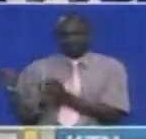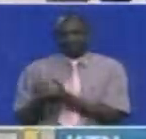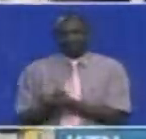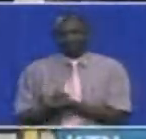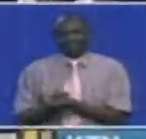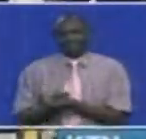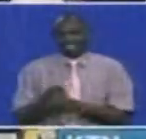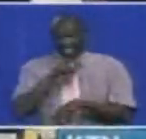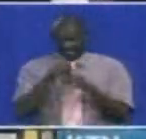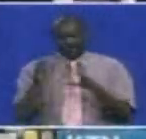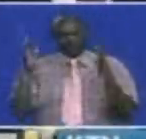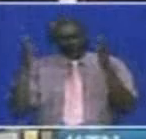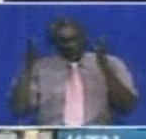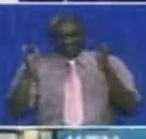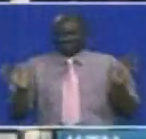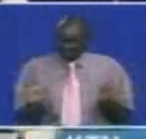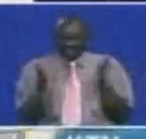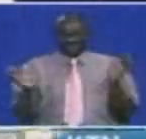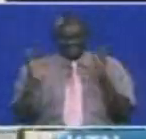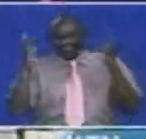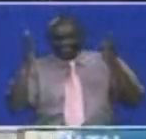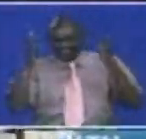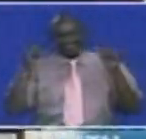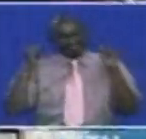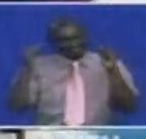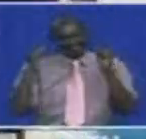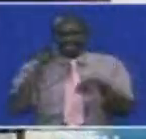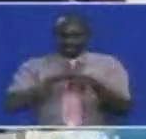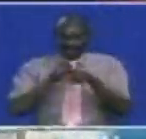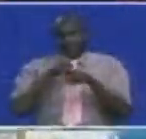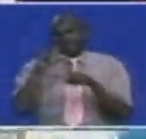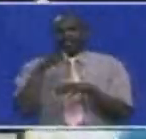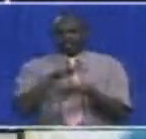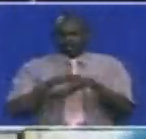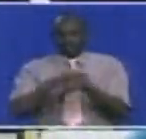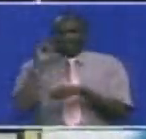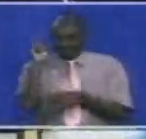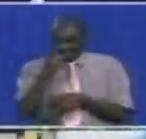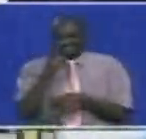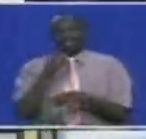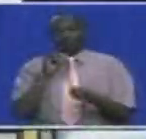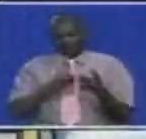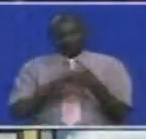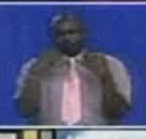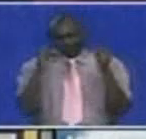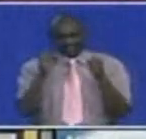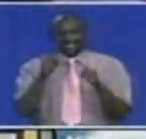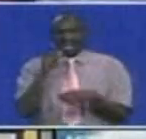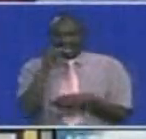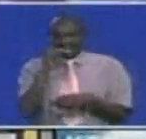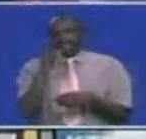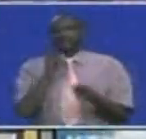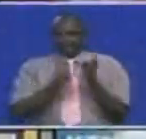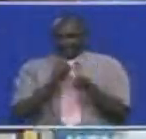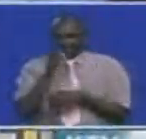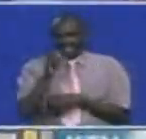The nation cheered her on, albeit in spirit and miles across the continent, as the First Lady took part in the London Marathon, so did Kenyans